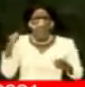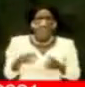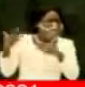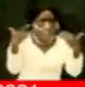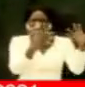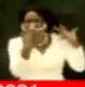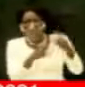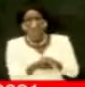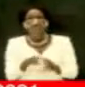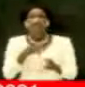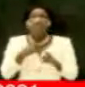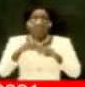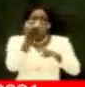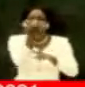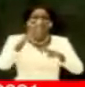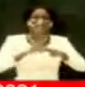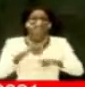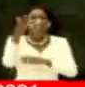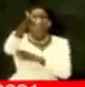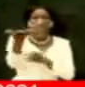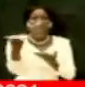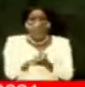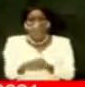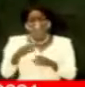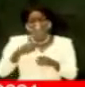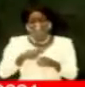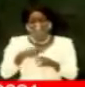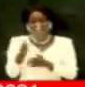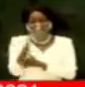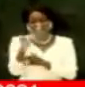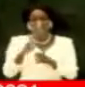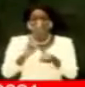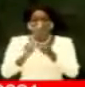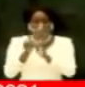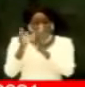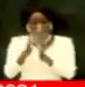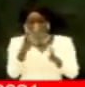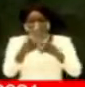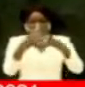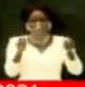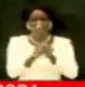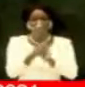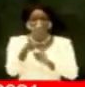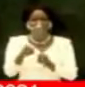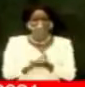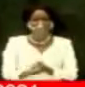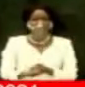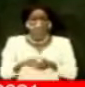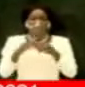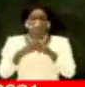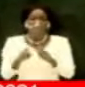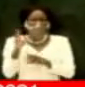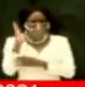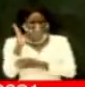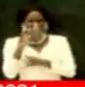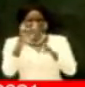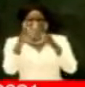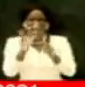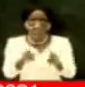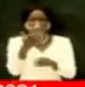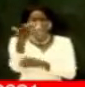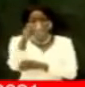also looking into that. But also the other challenge has been that some of our people, some of Malawians, and when I say